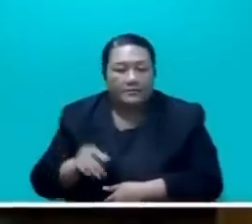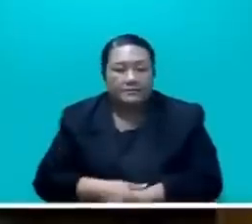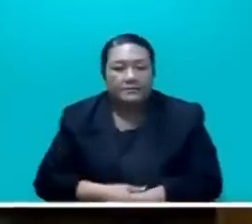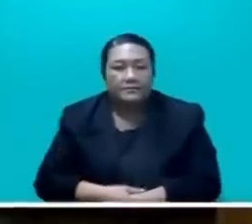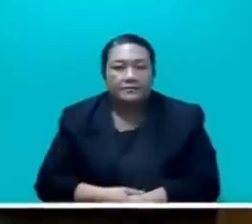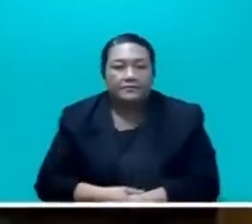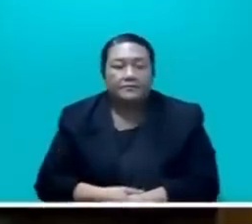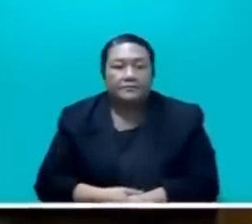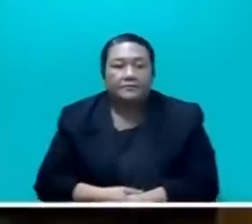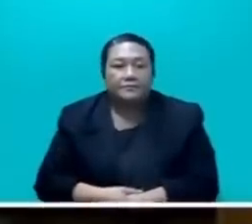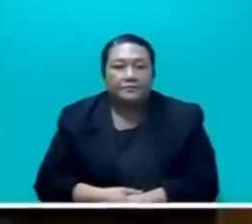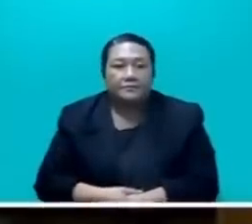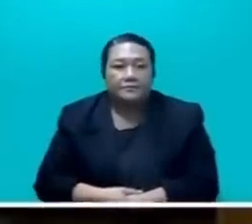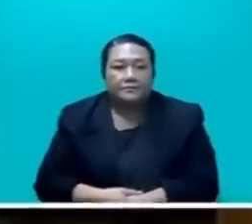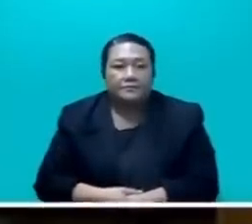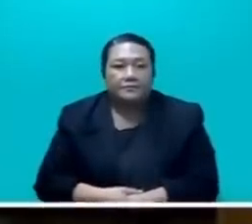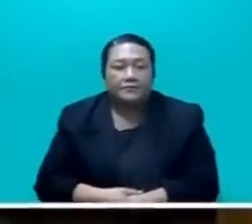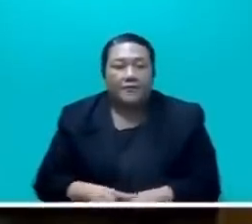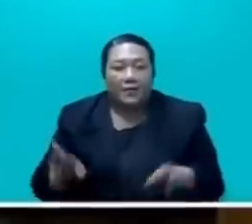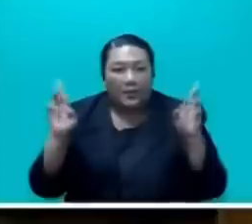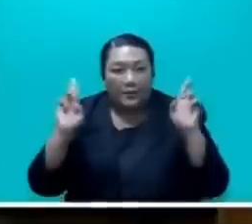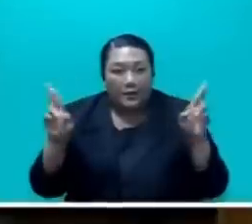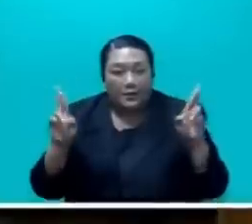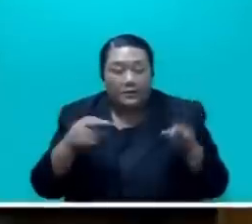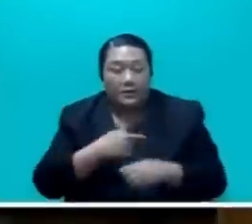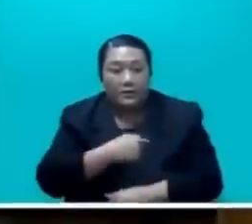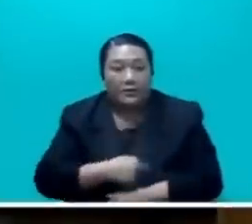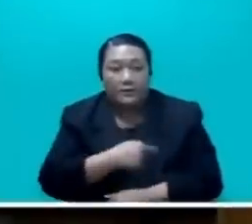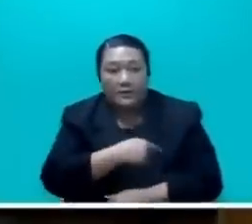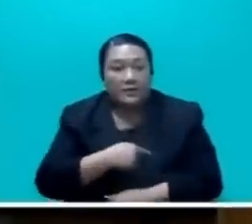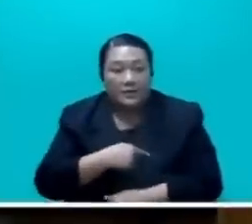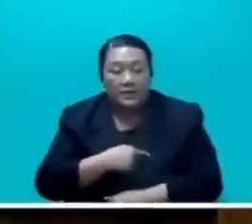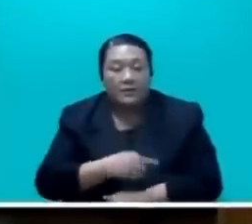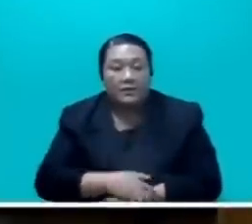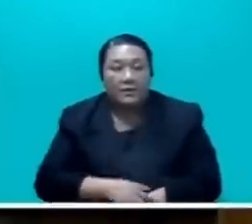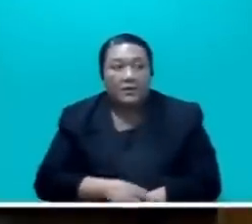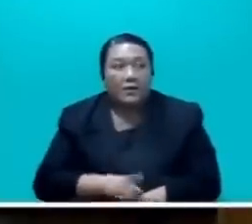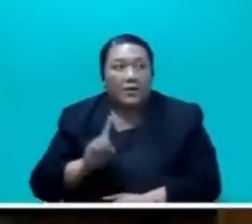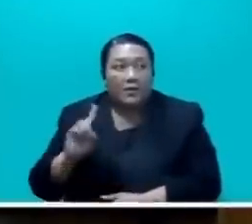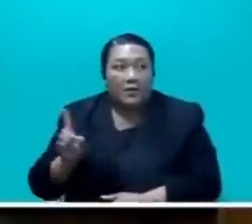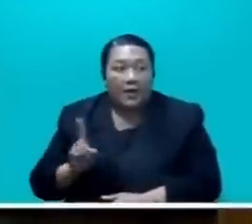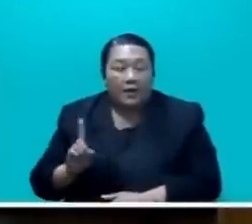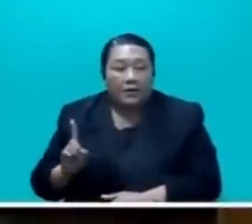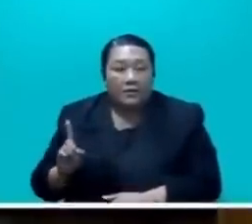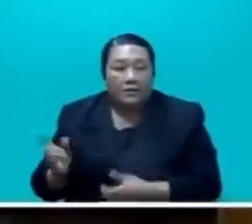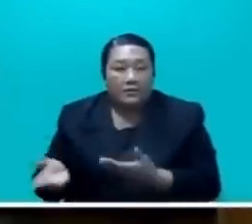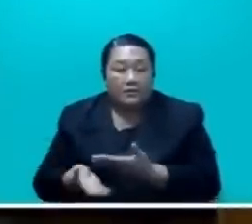I wish the committee had put a proviso